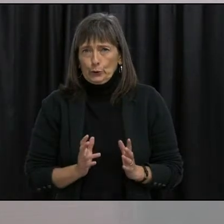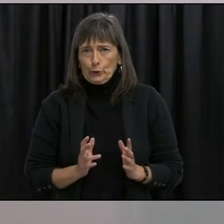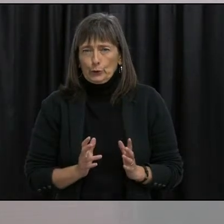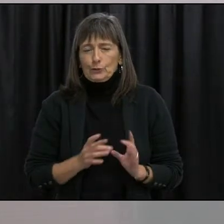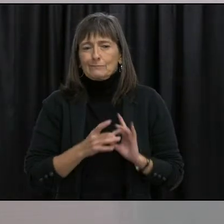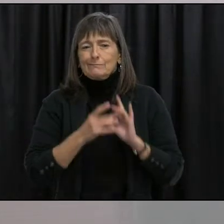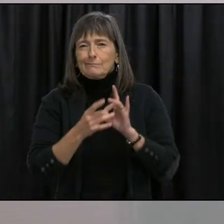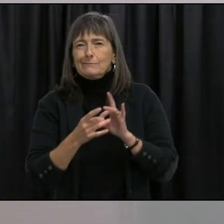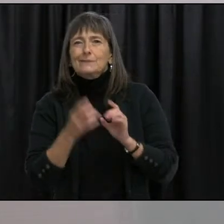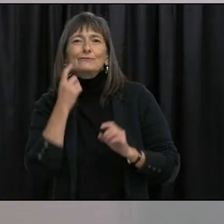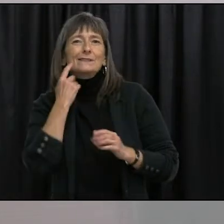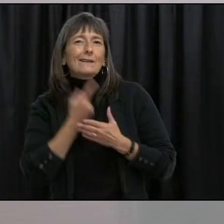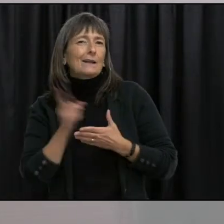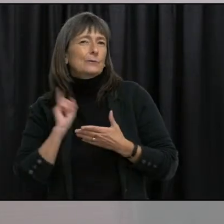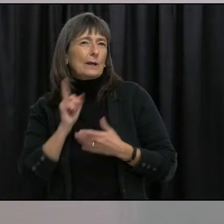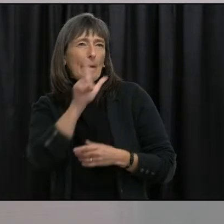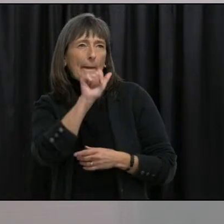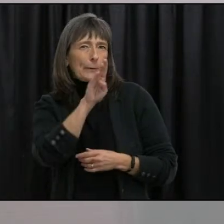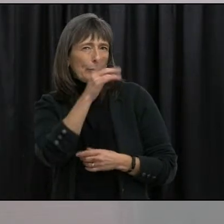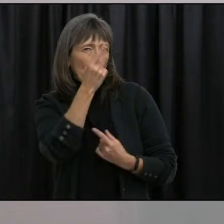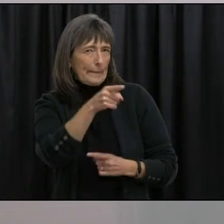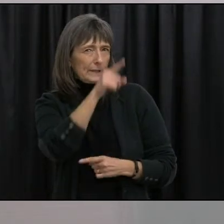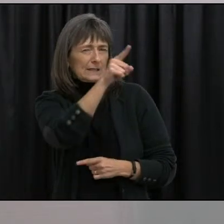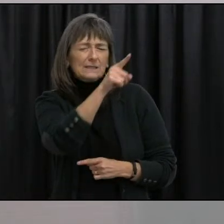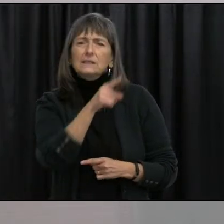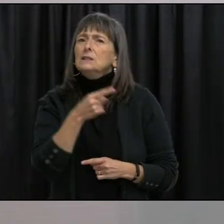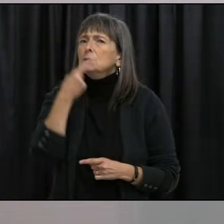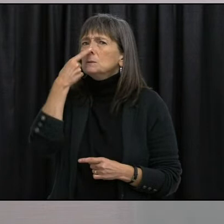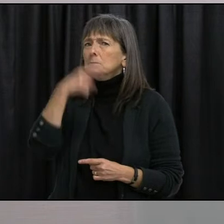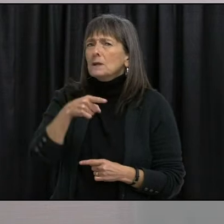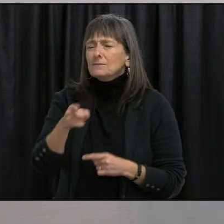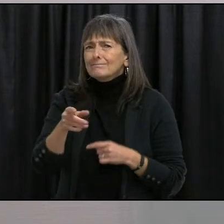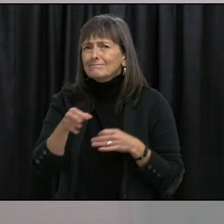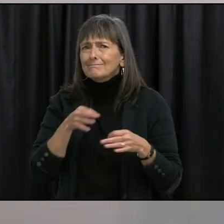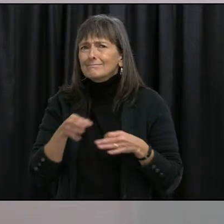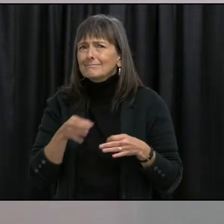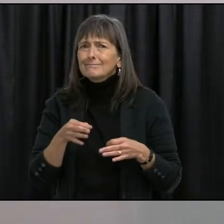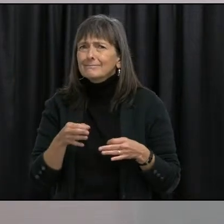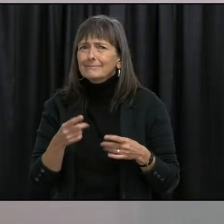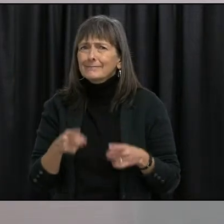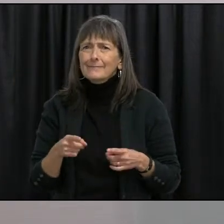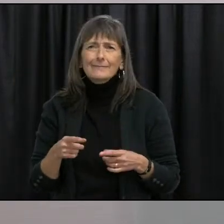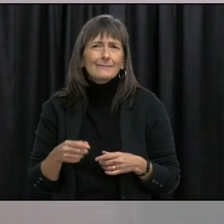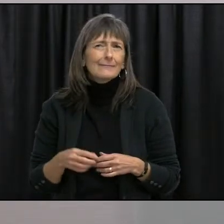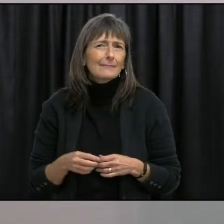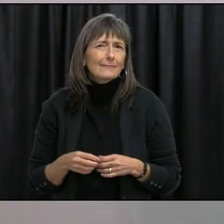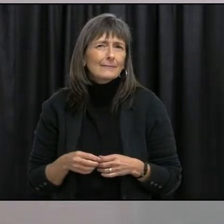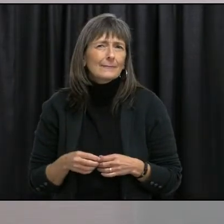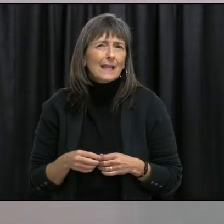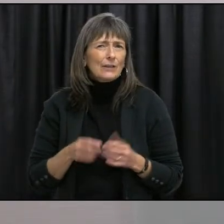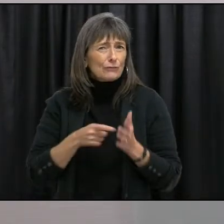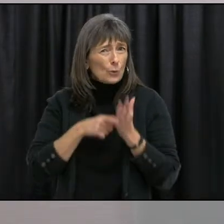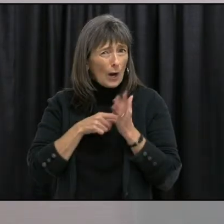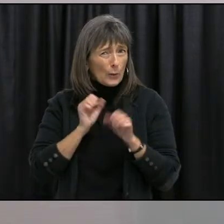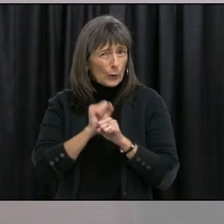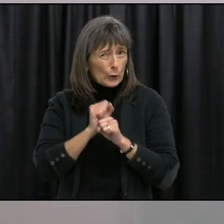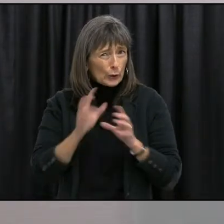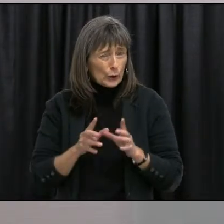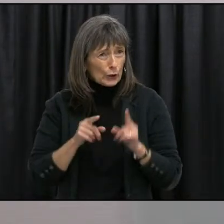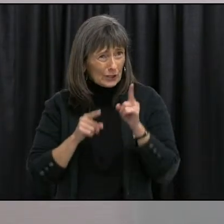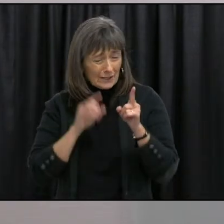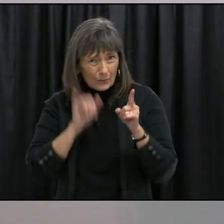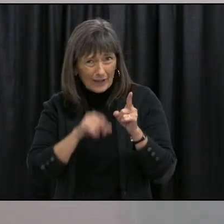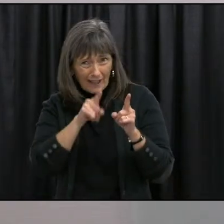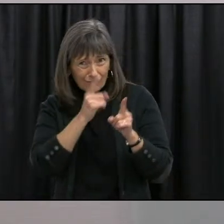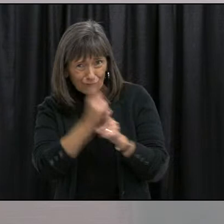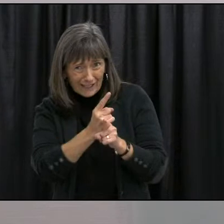on in Labrador last week. What exactly, and this is broad, qualifies as an essential worker? And I just want to look at